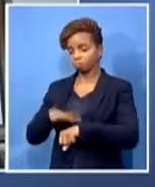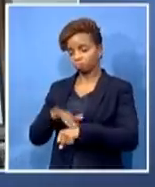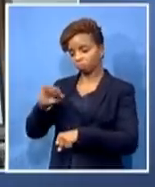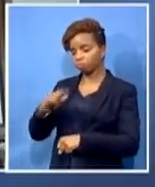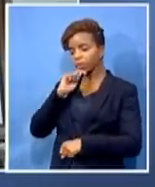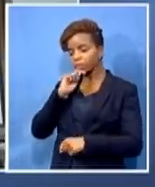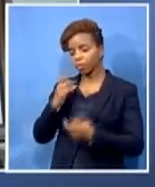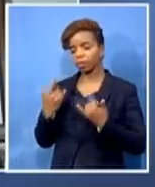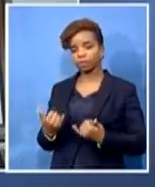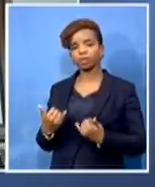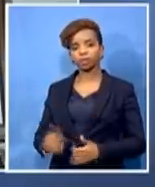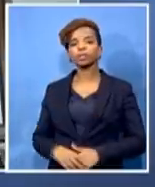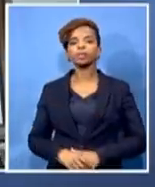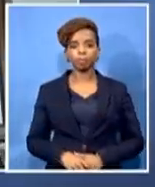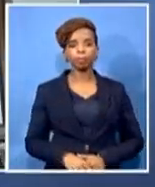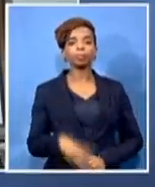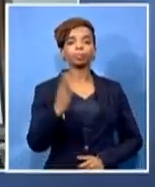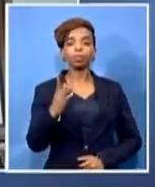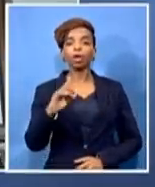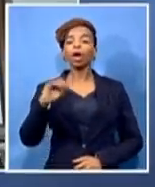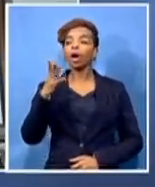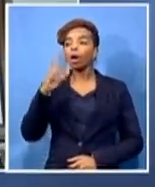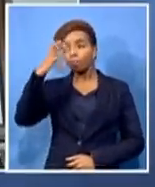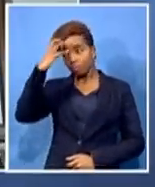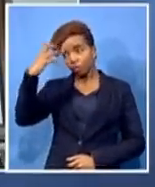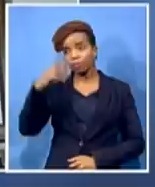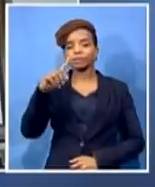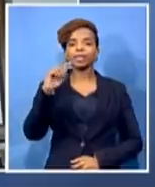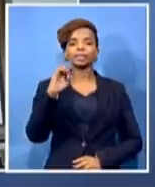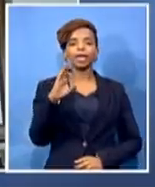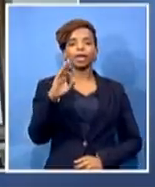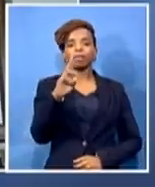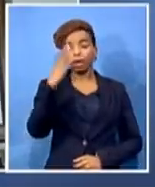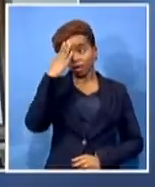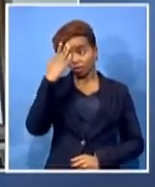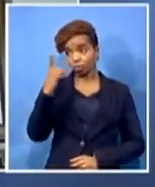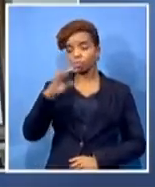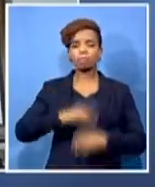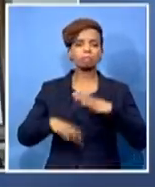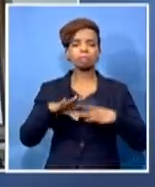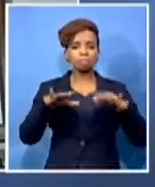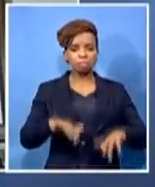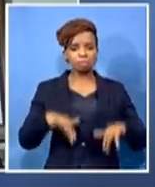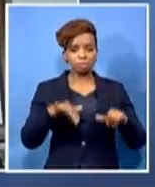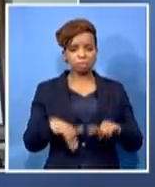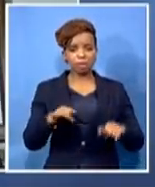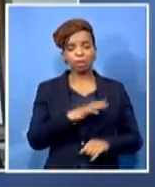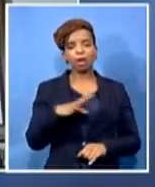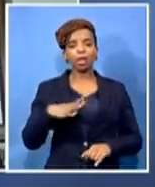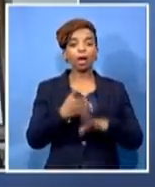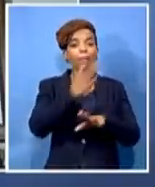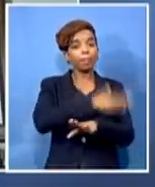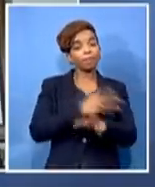patience. I know you've been waiting for quite a while. In our previous conversations with you, you've lamented the fact that our